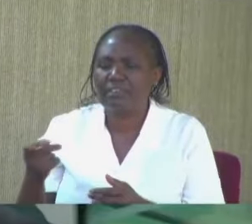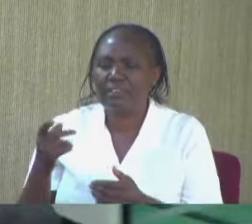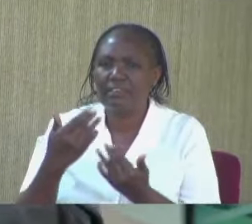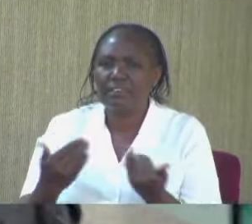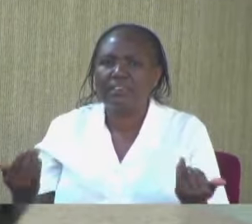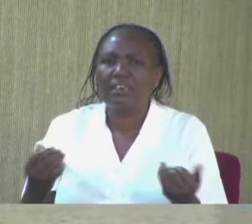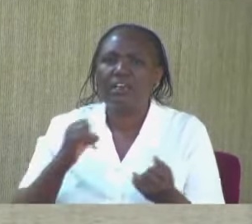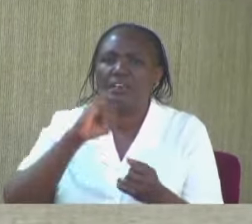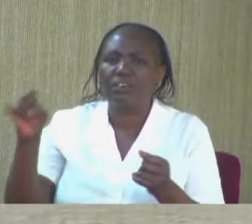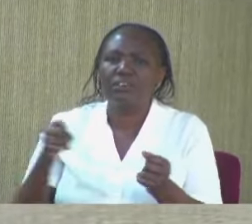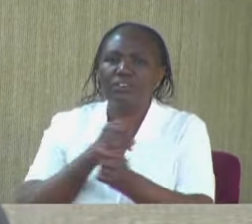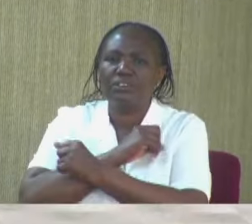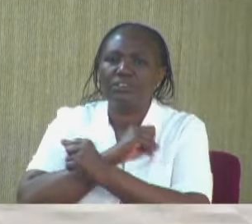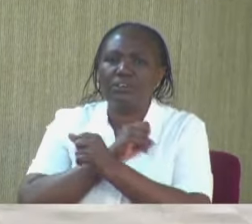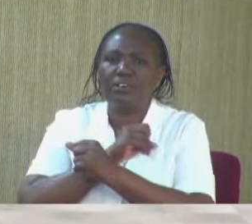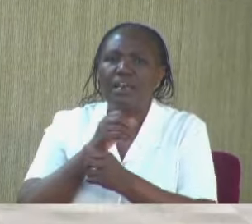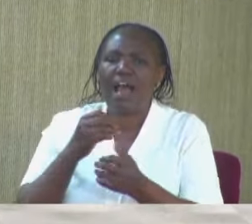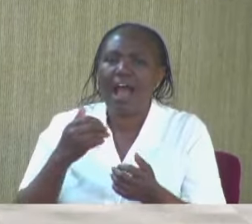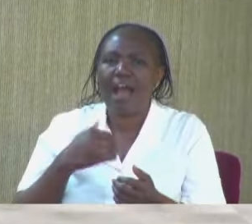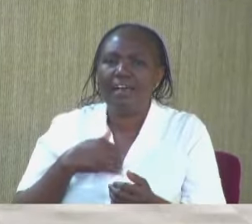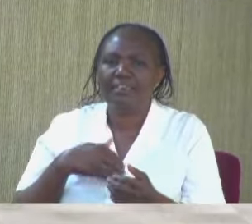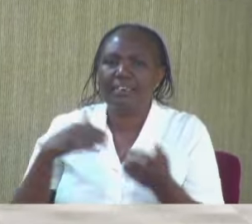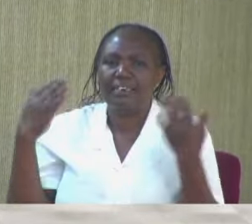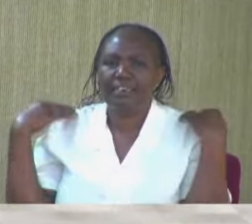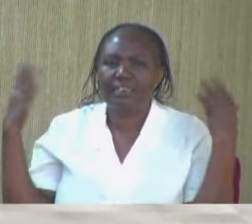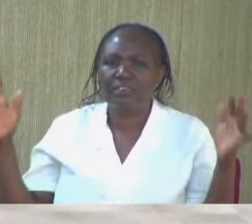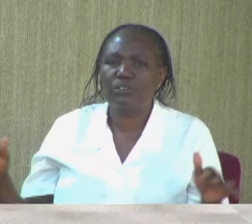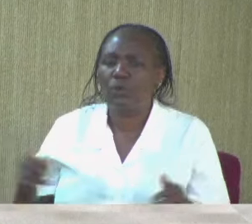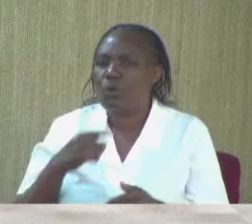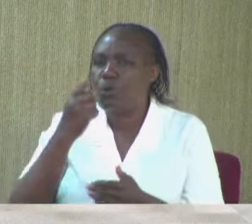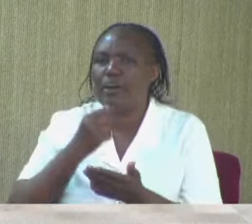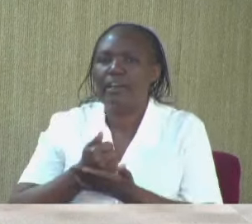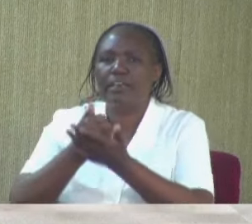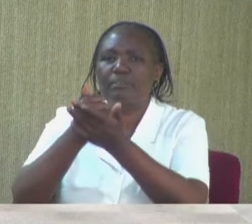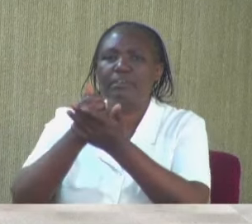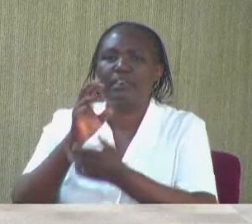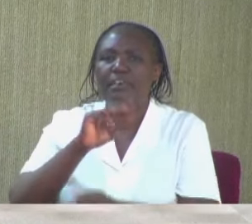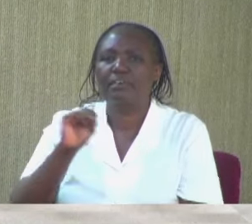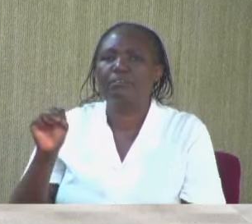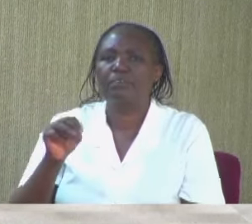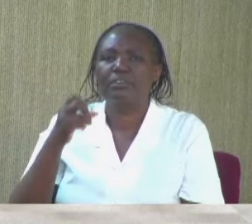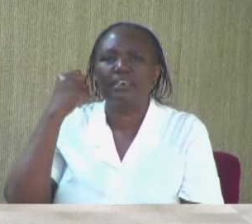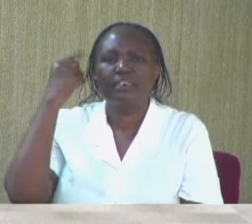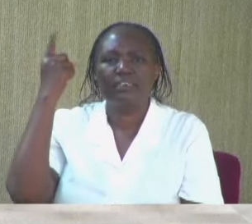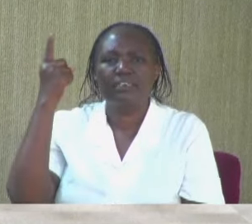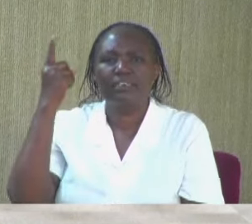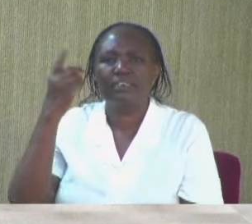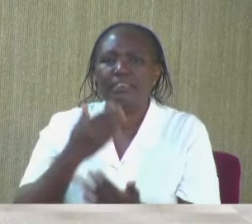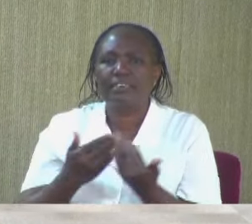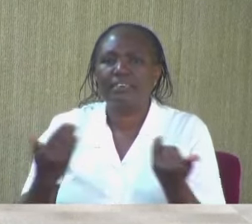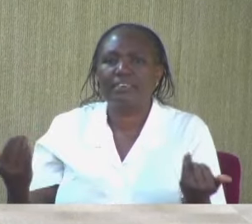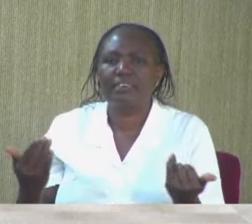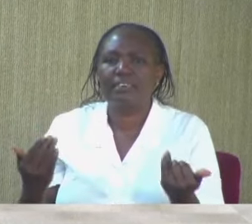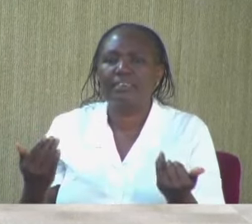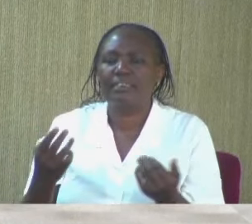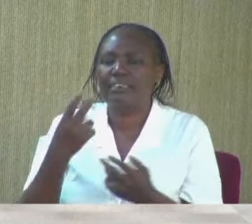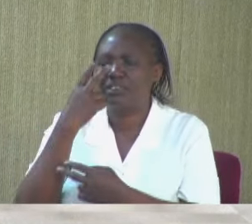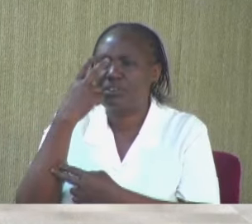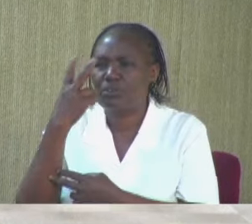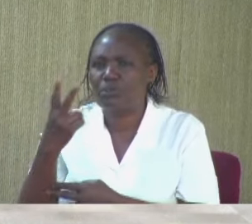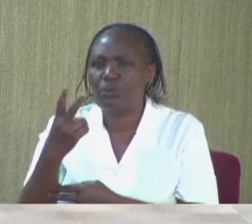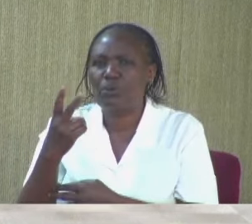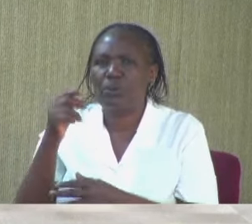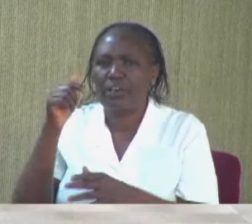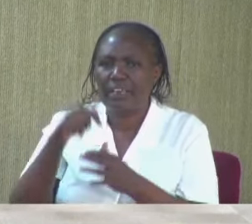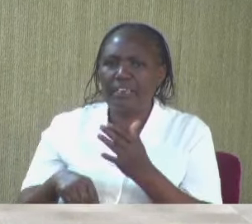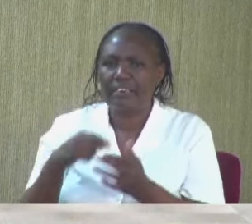Revelator had an attending angel who helps him in understanding the things that he's seeing in vision. Are you getting what